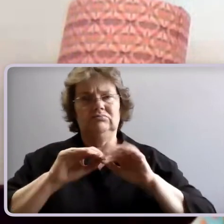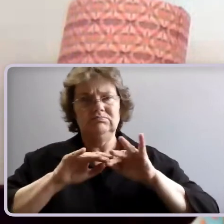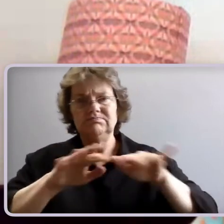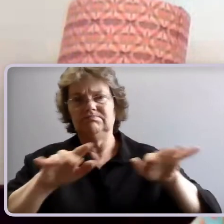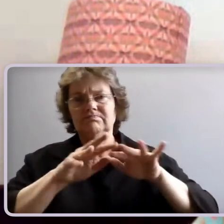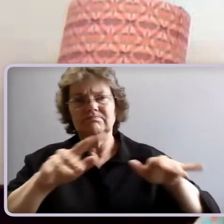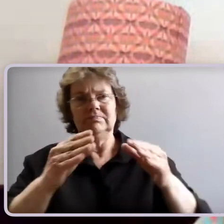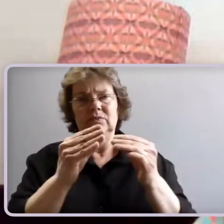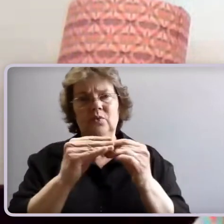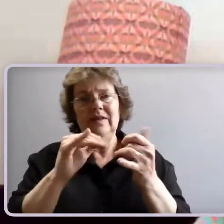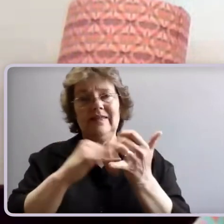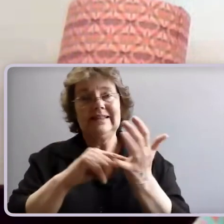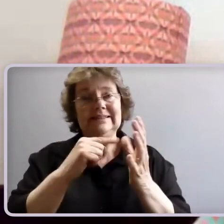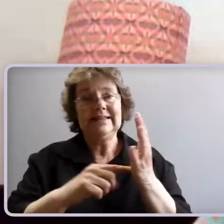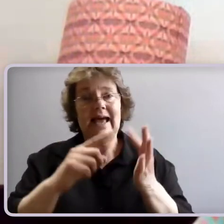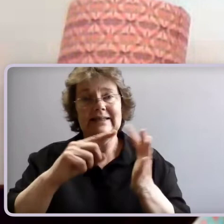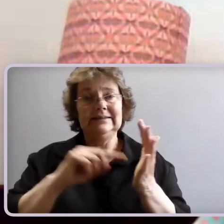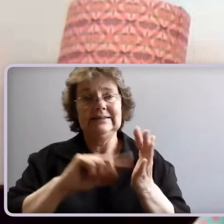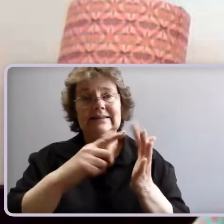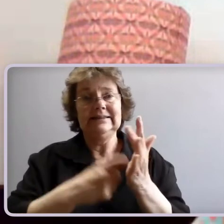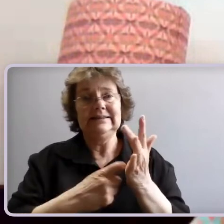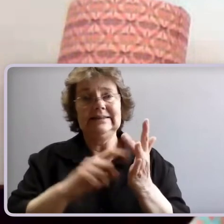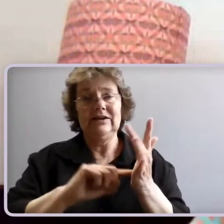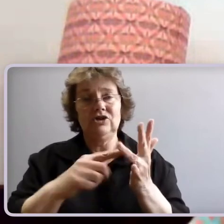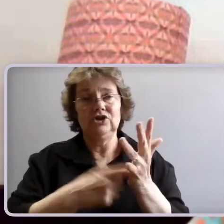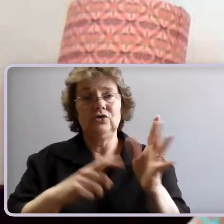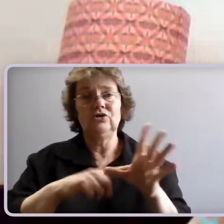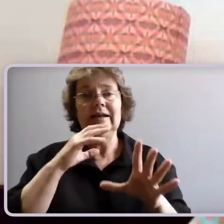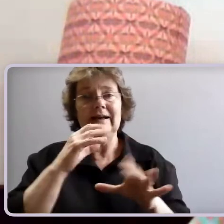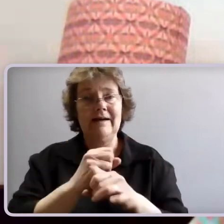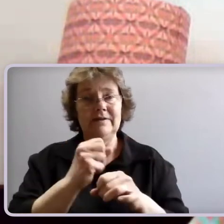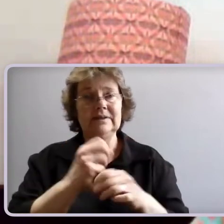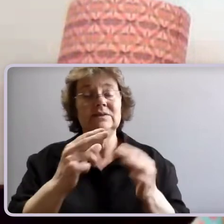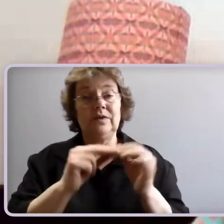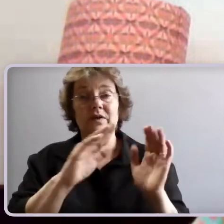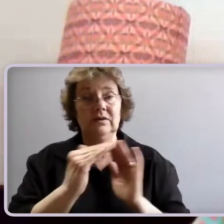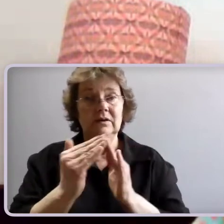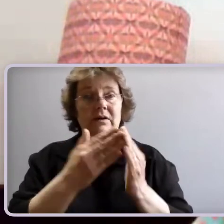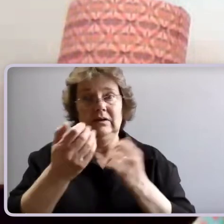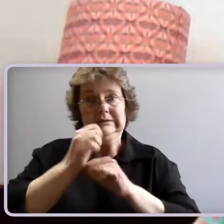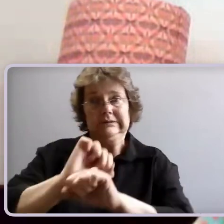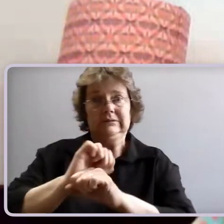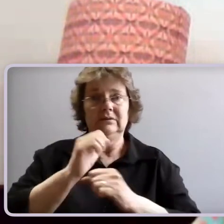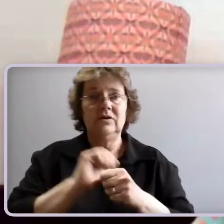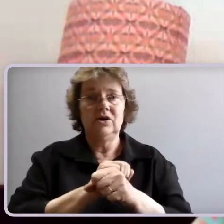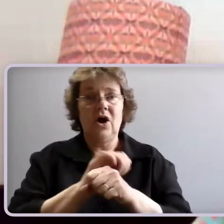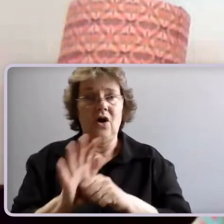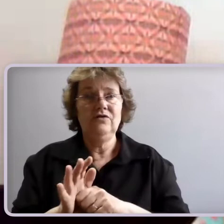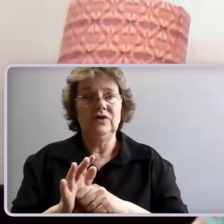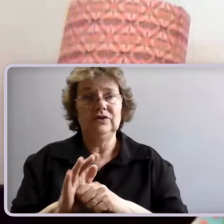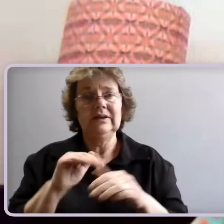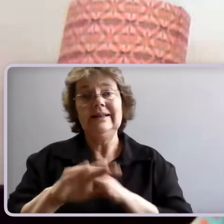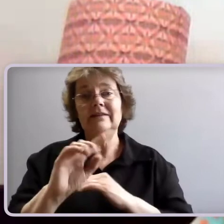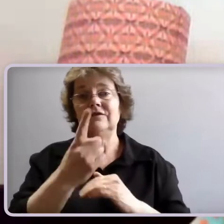also communities, to protect them from COVID. So within the first couple of years, there was very few First Nations people